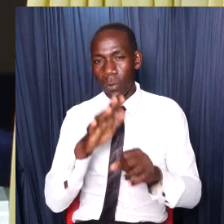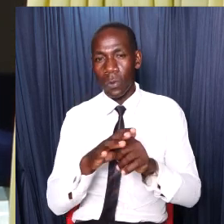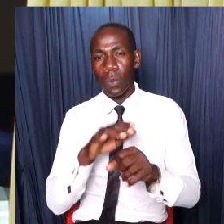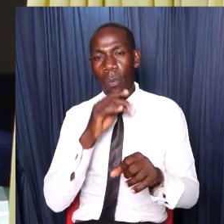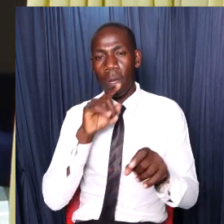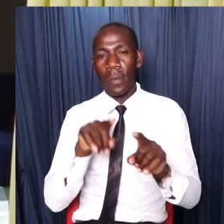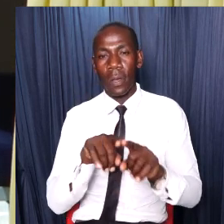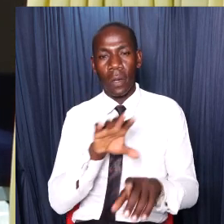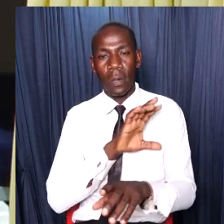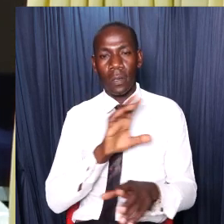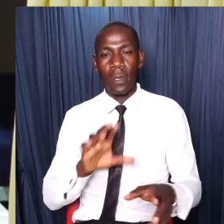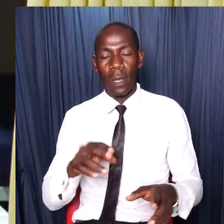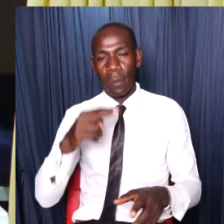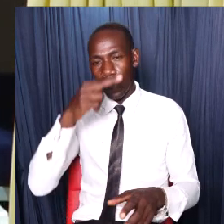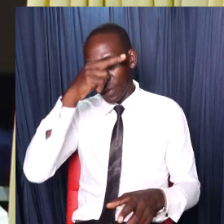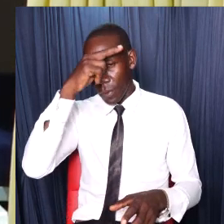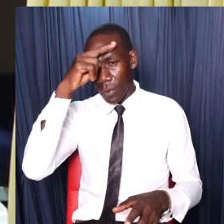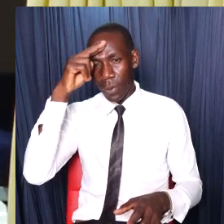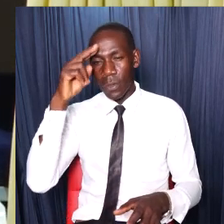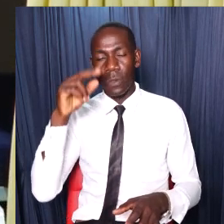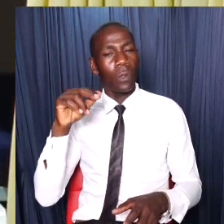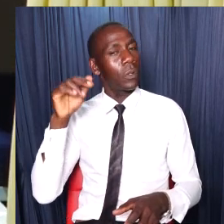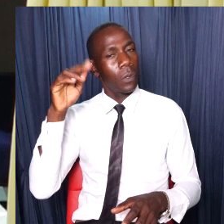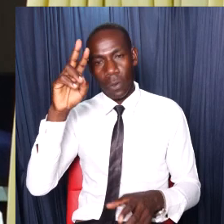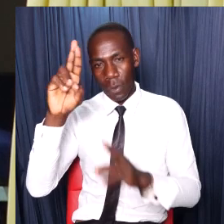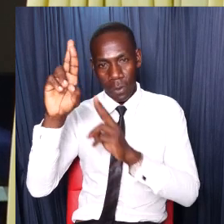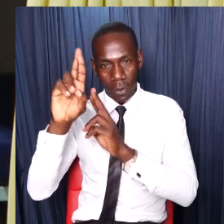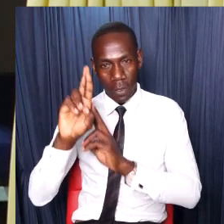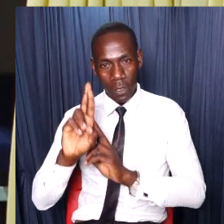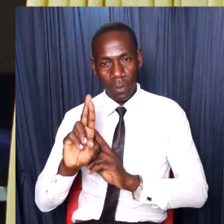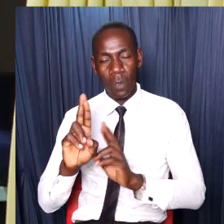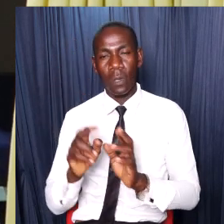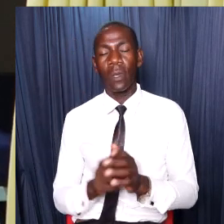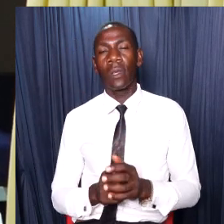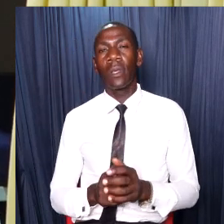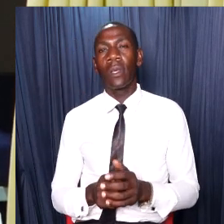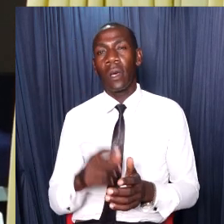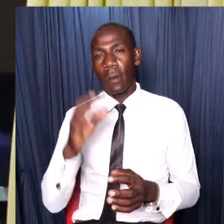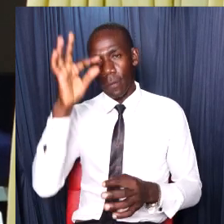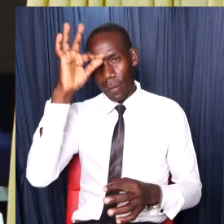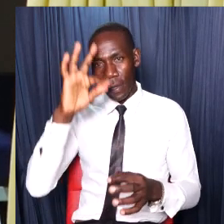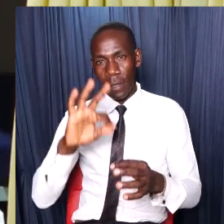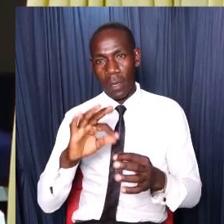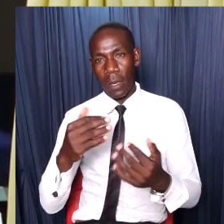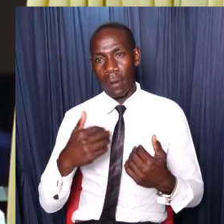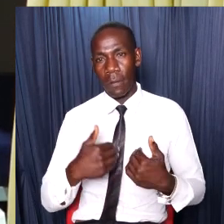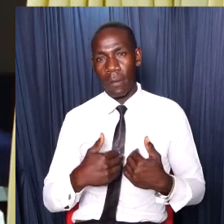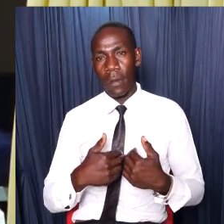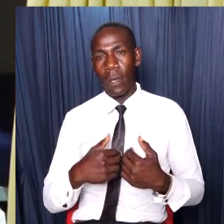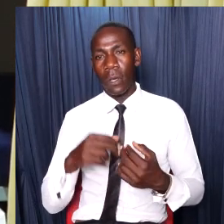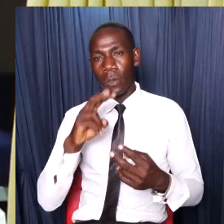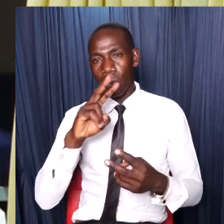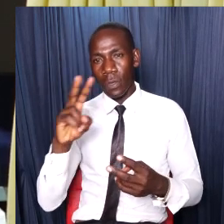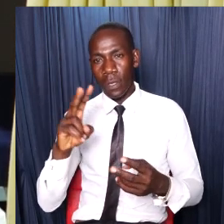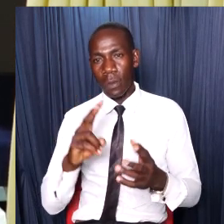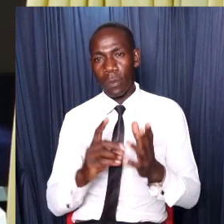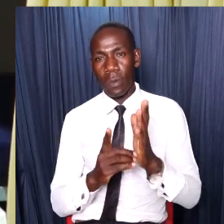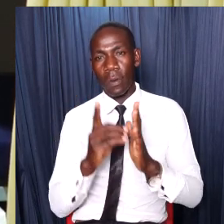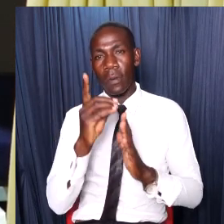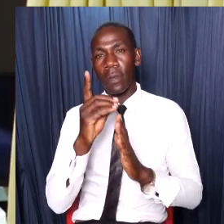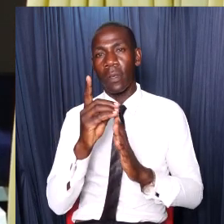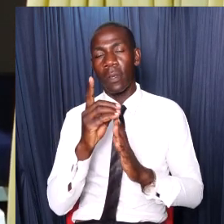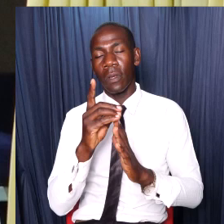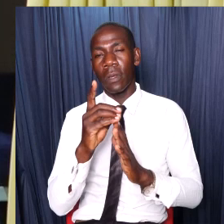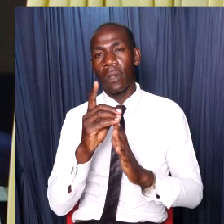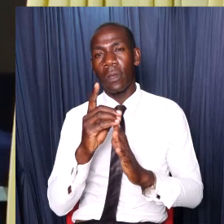wa Kristo kwa sababu ya kutotii. We get all these problems because we do not na imani kweli. You have faith. Ya kuona kufanikiwa. With